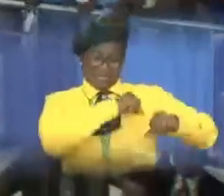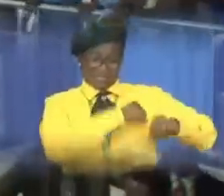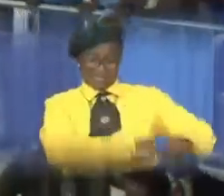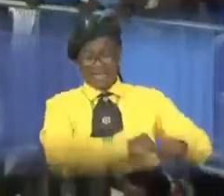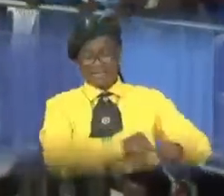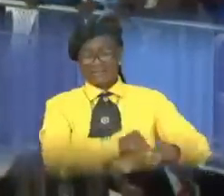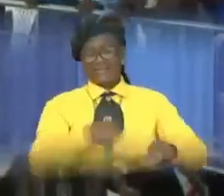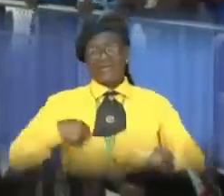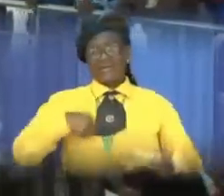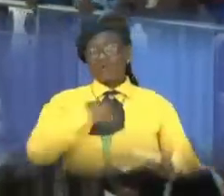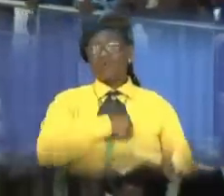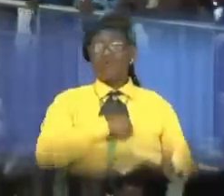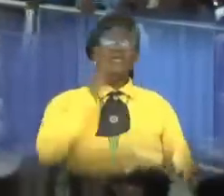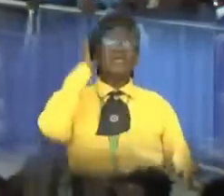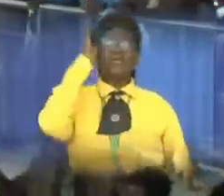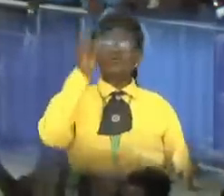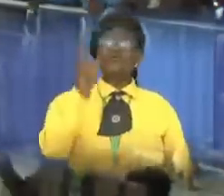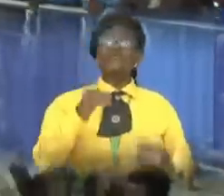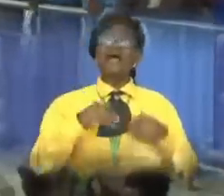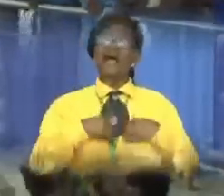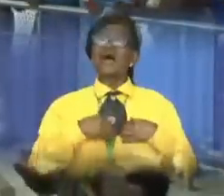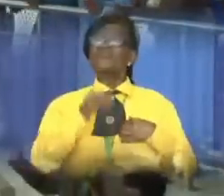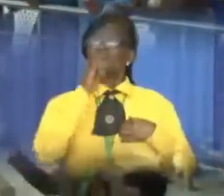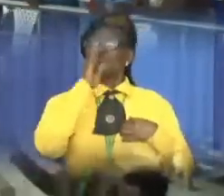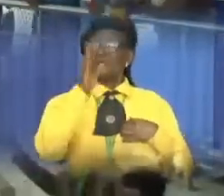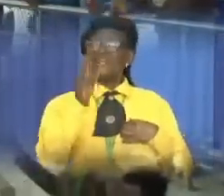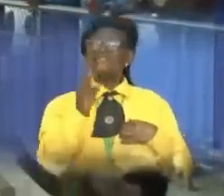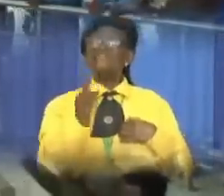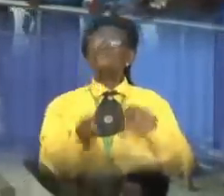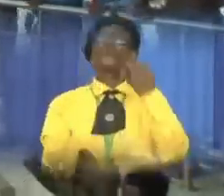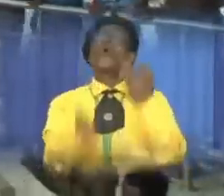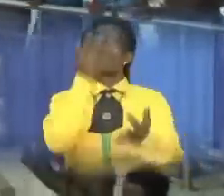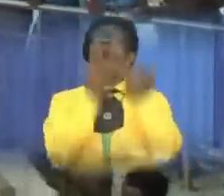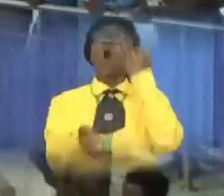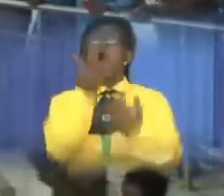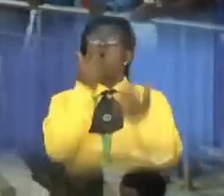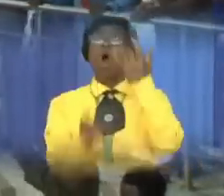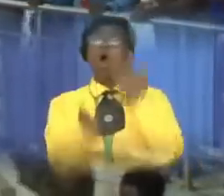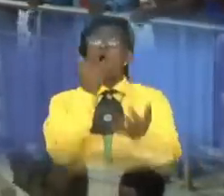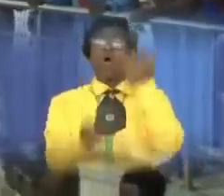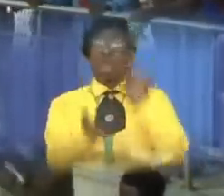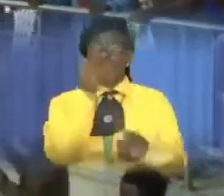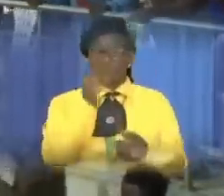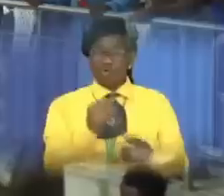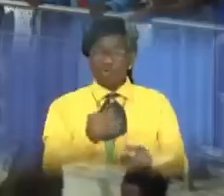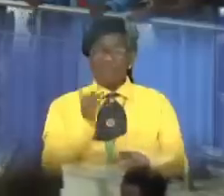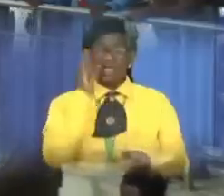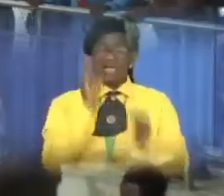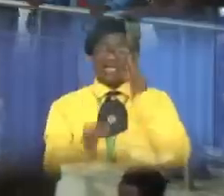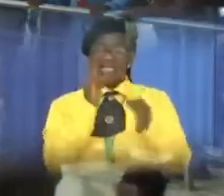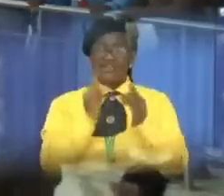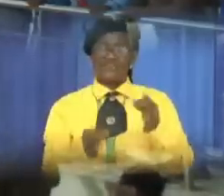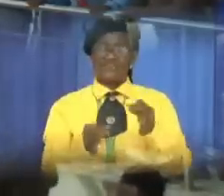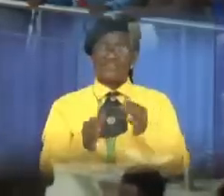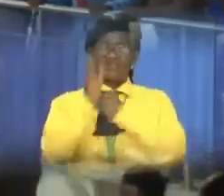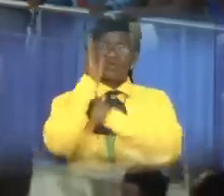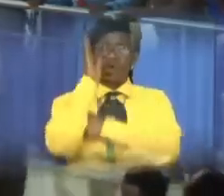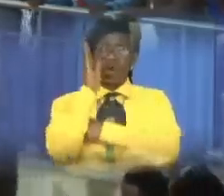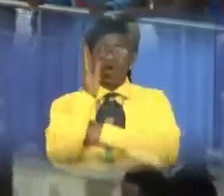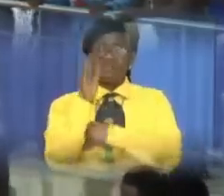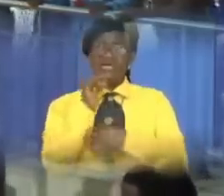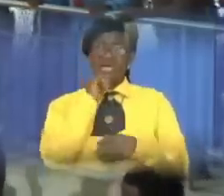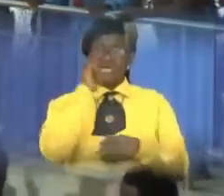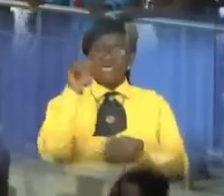If God has not been fighting our battles for us, how many times do you know when you have eaten